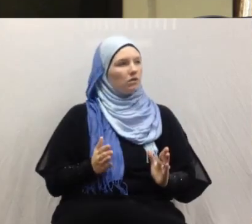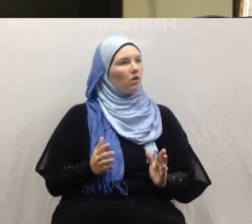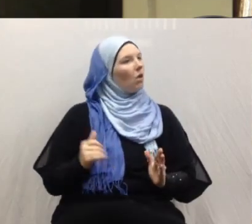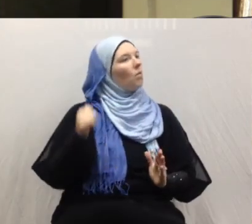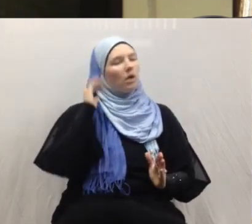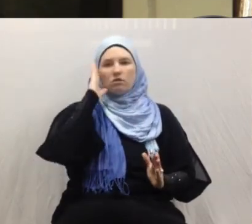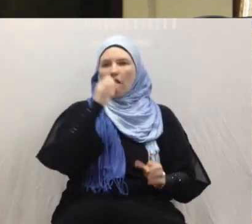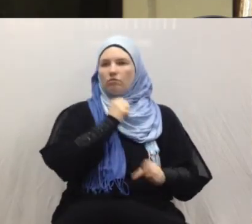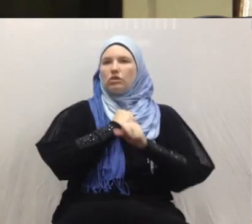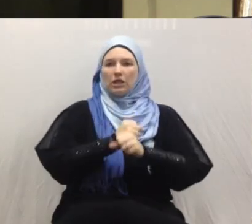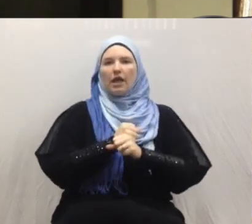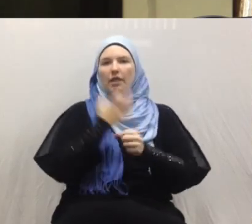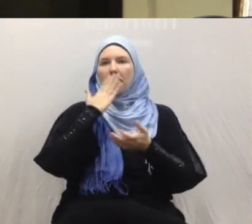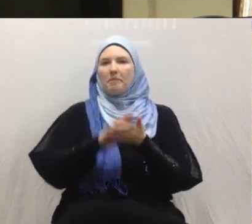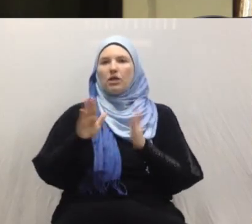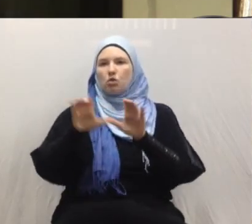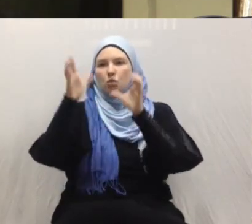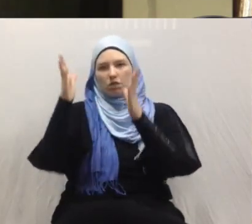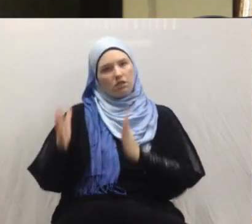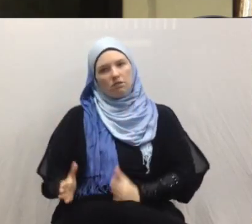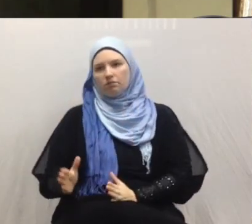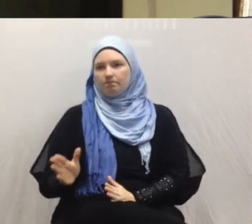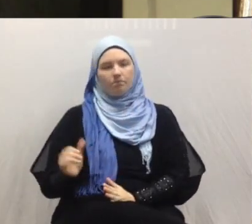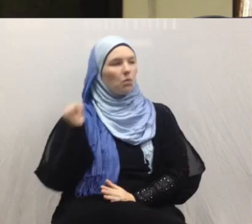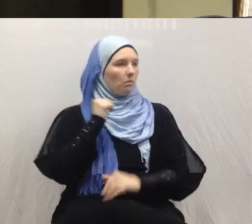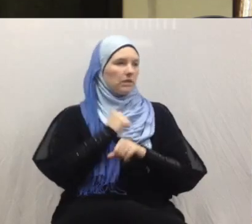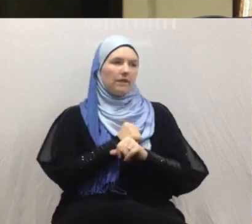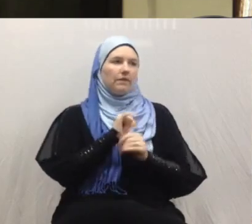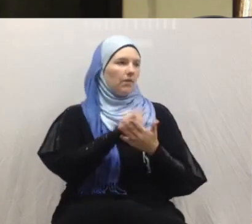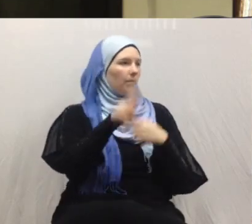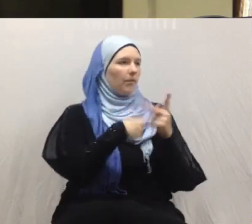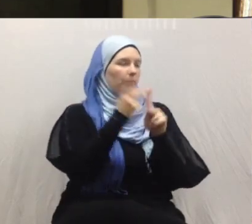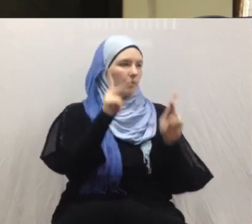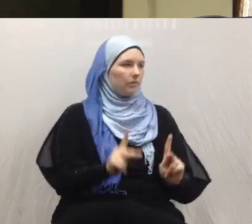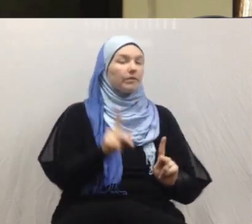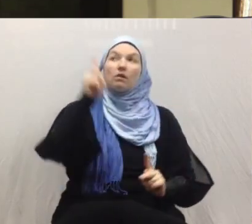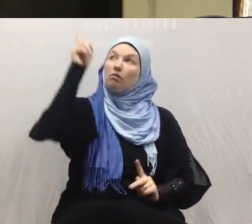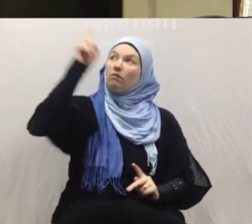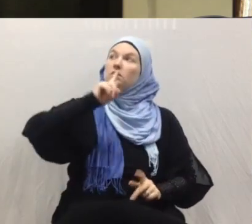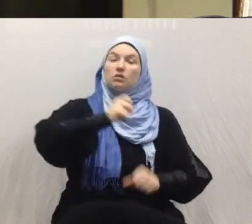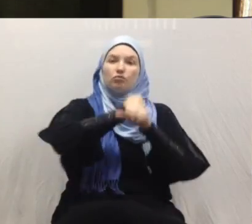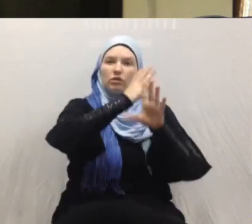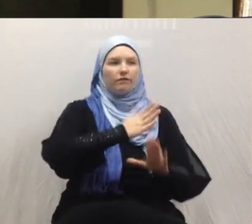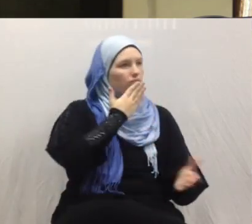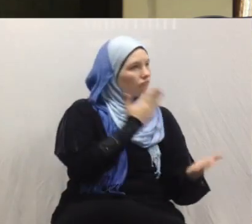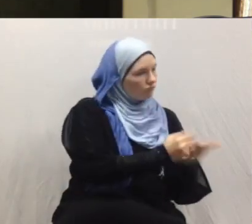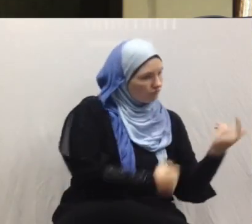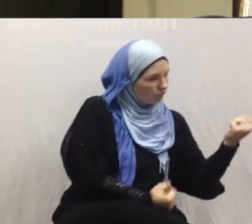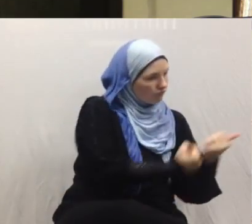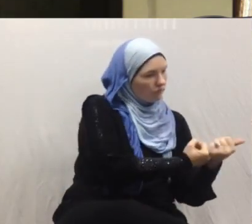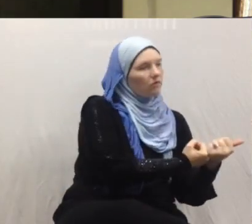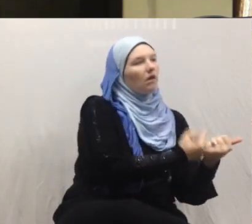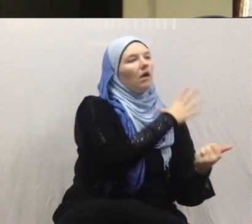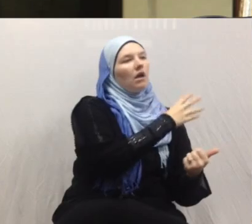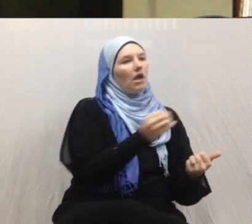city is safe unless he has been unjust and sinned. God is the protector of the good and